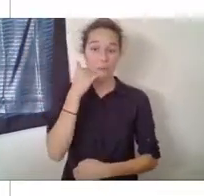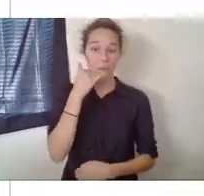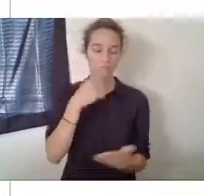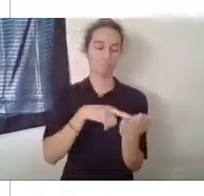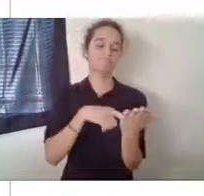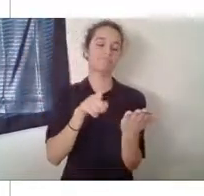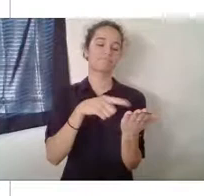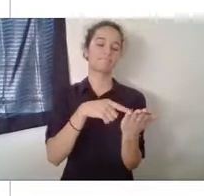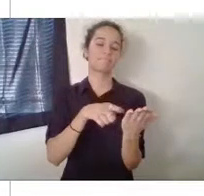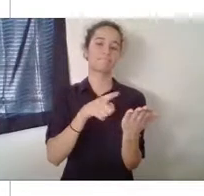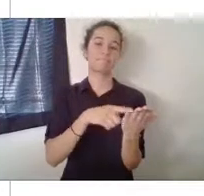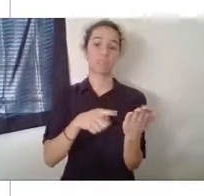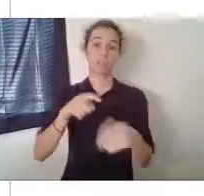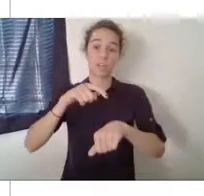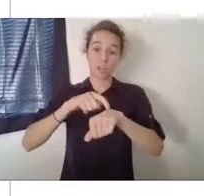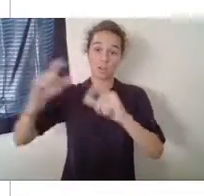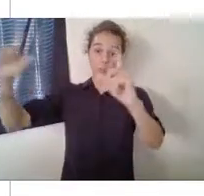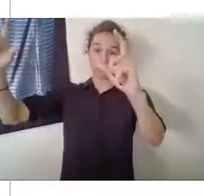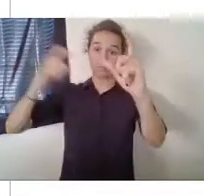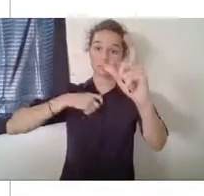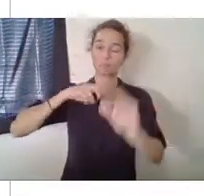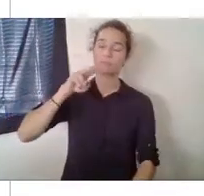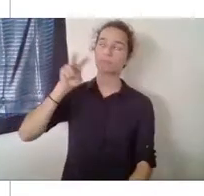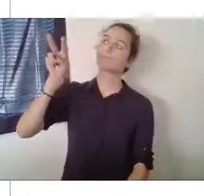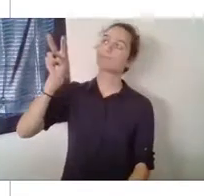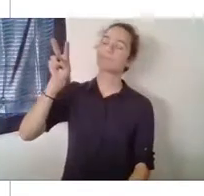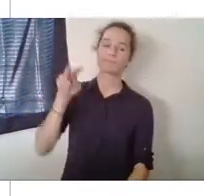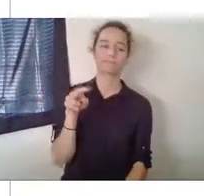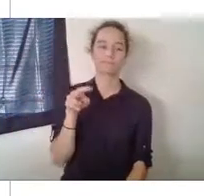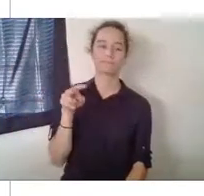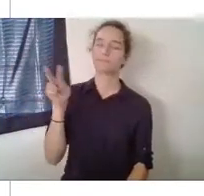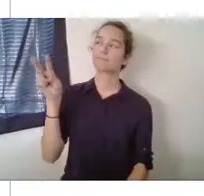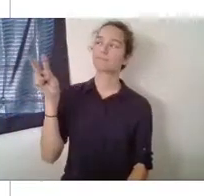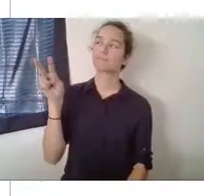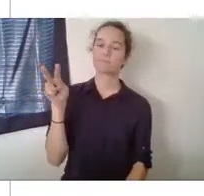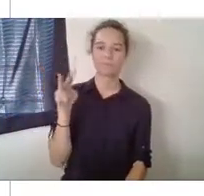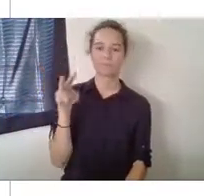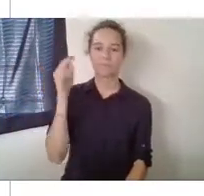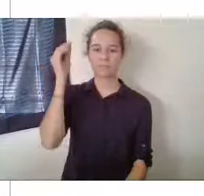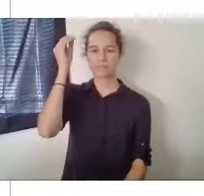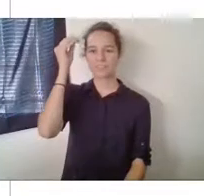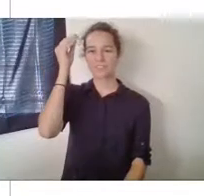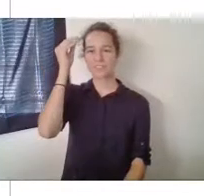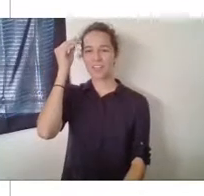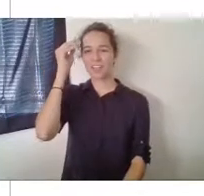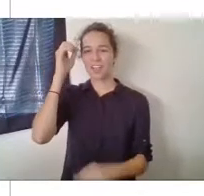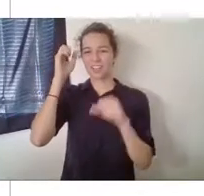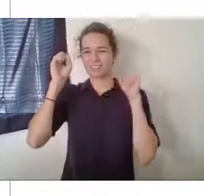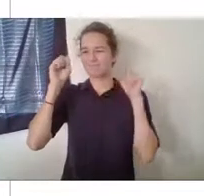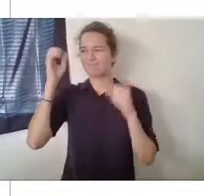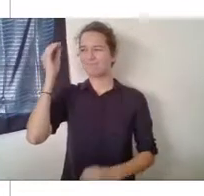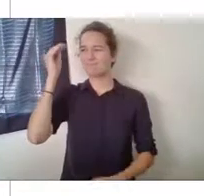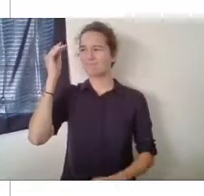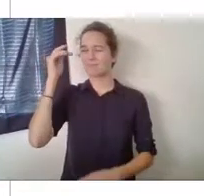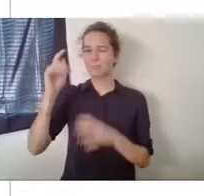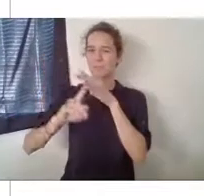looking at the clock, and calculating, can we make an escape from this room? We've all done it. But the thing is,